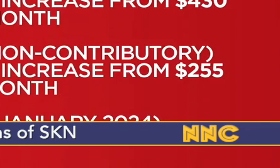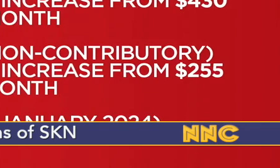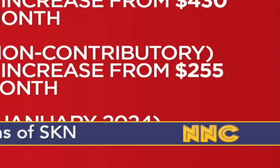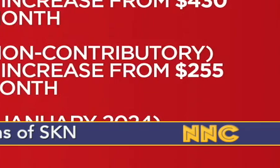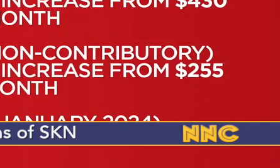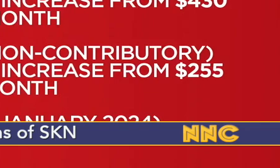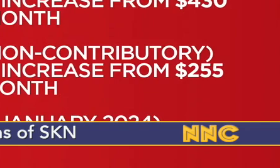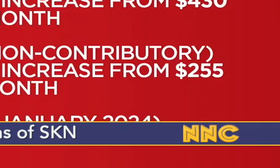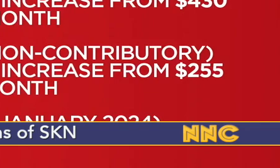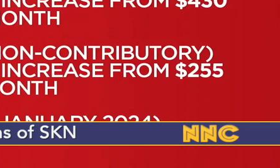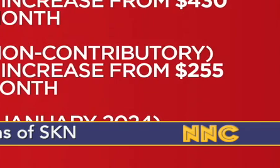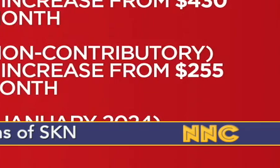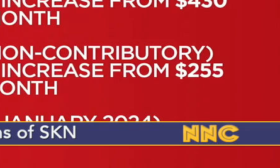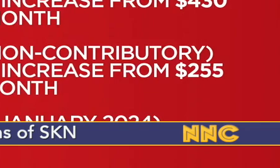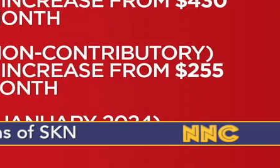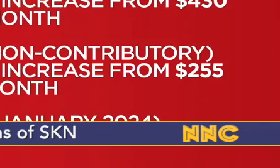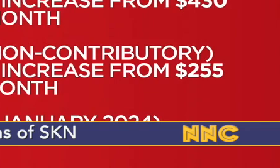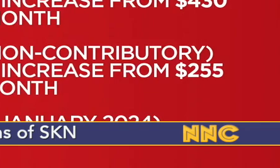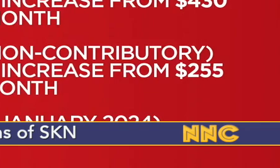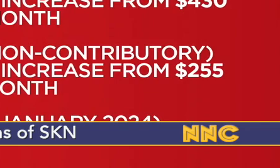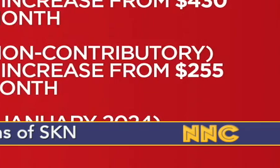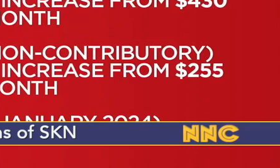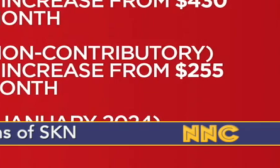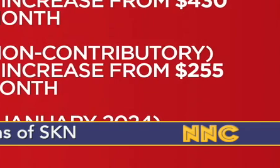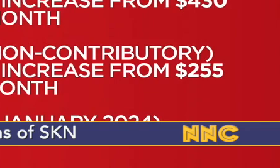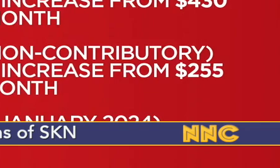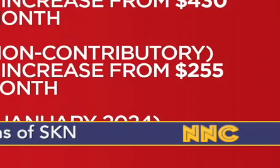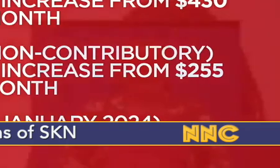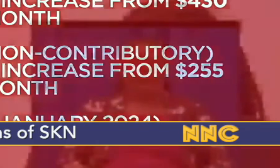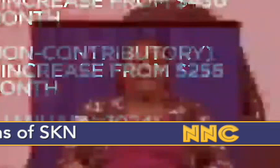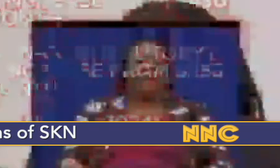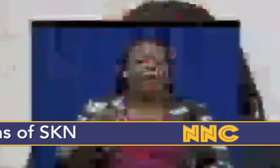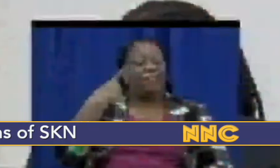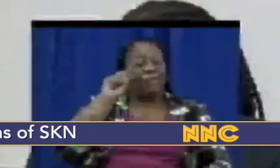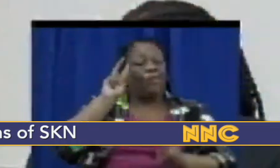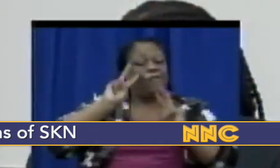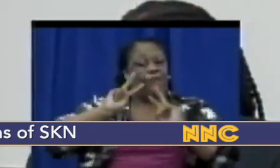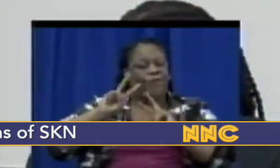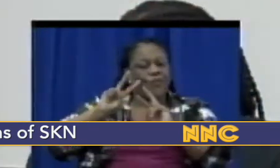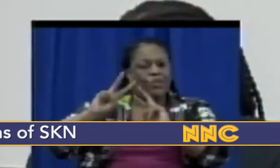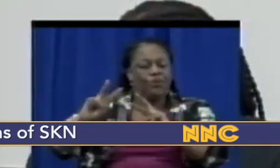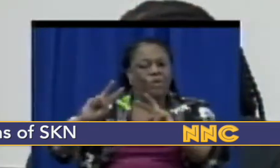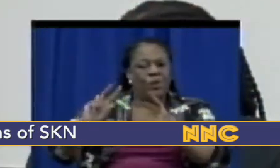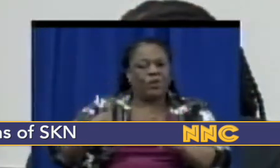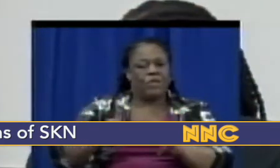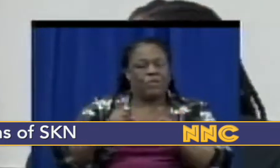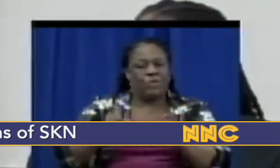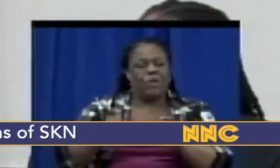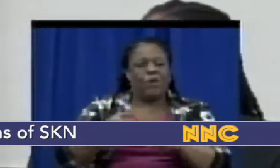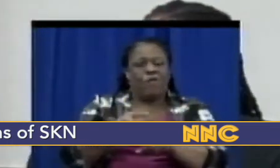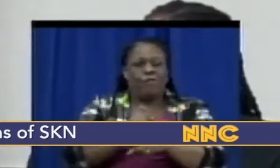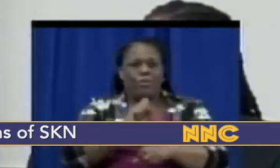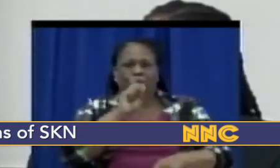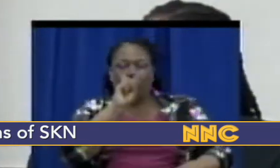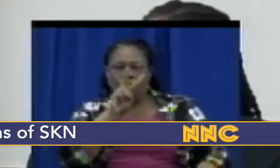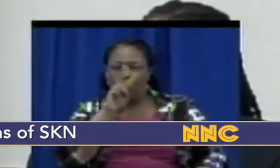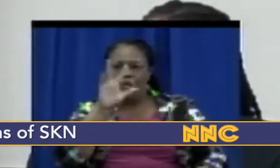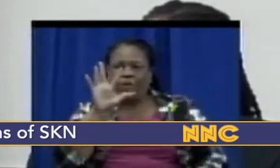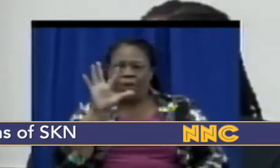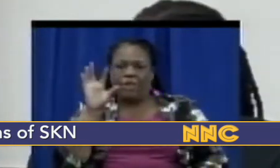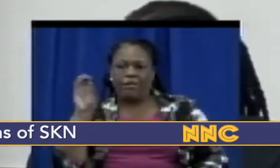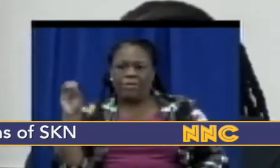And, Madam Speaker, in terms of the funeral contribution, it will go from $2,500